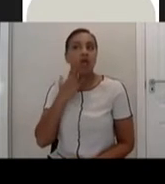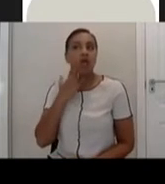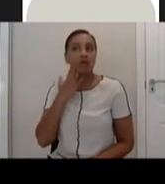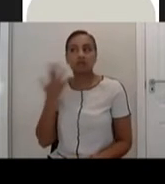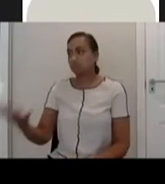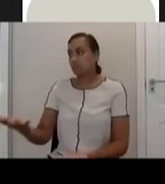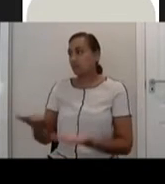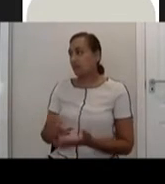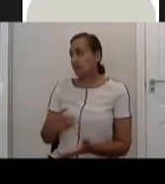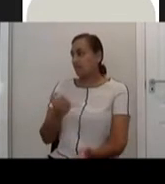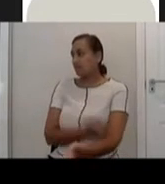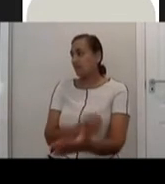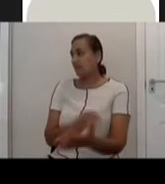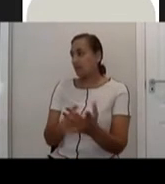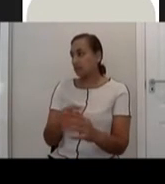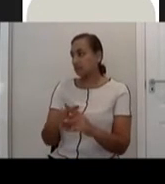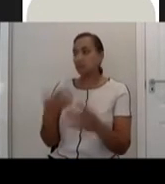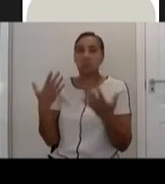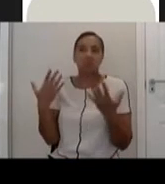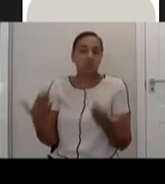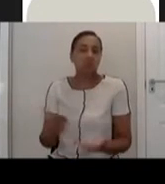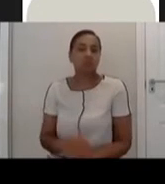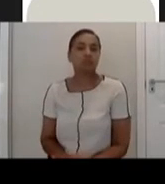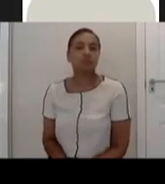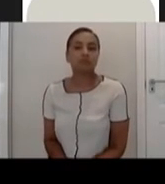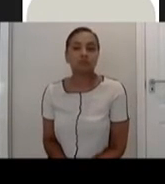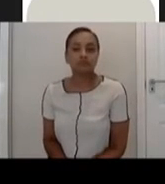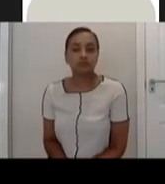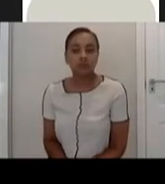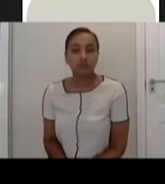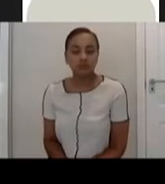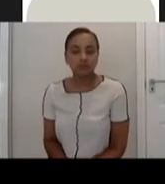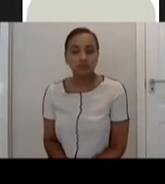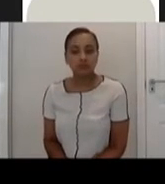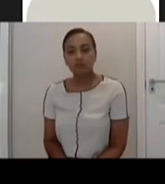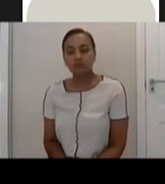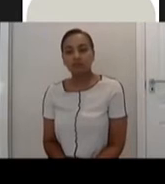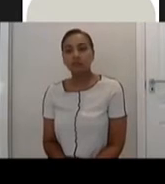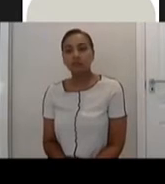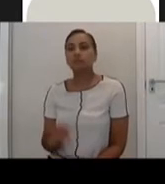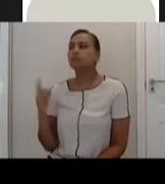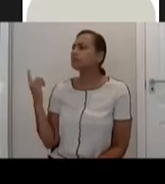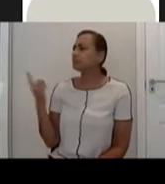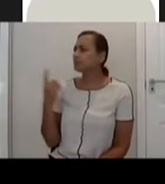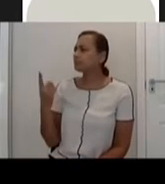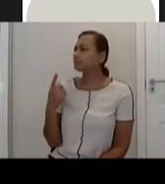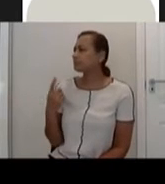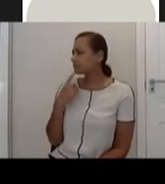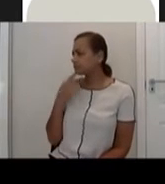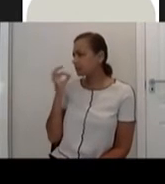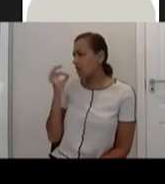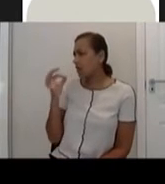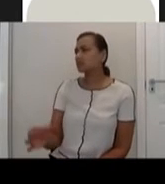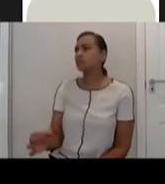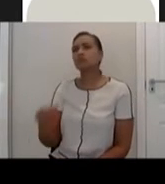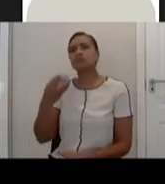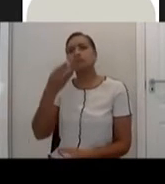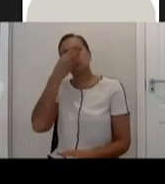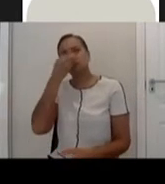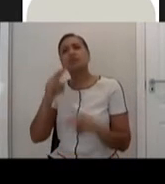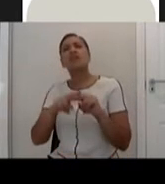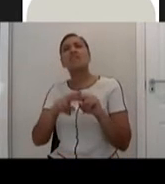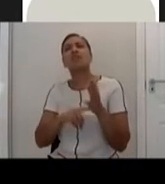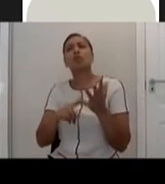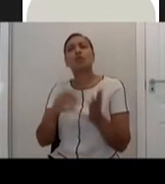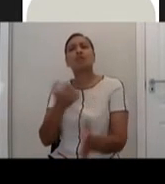all, that's going to happen. Okay, and somebody's just mentioned, which I think is valid, around the flu vaccine. Given what we know now